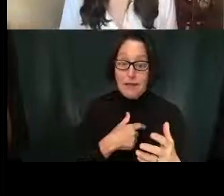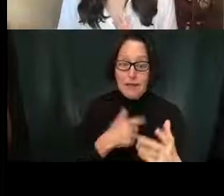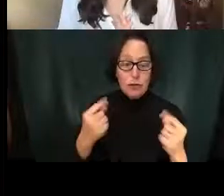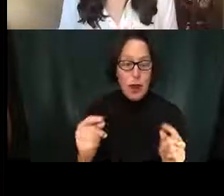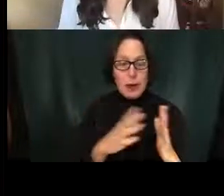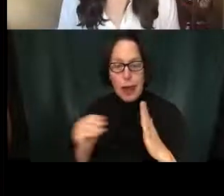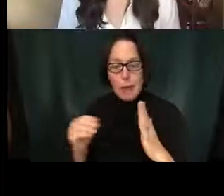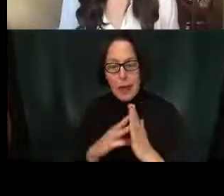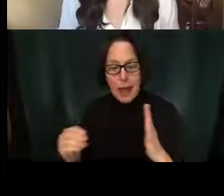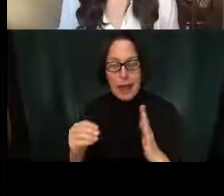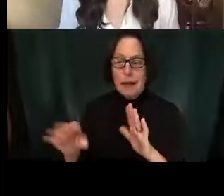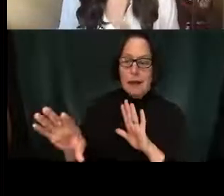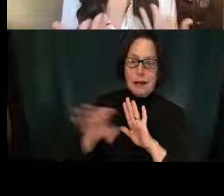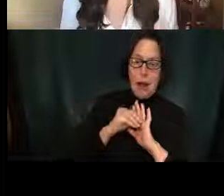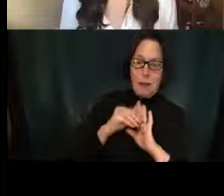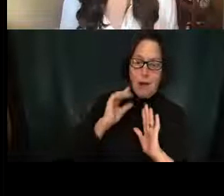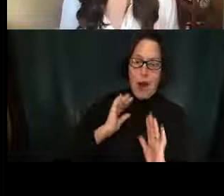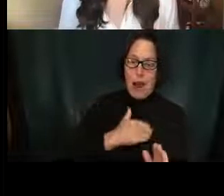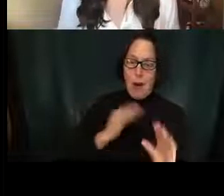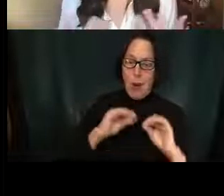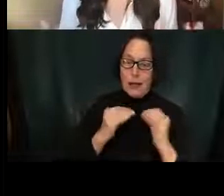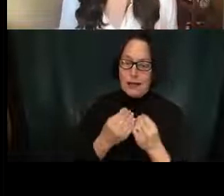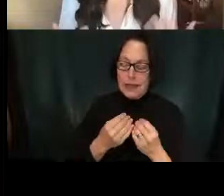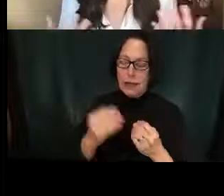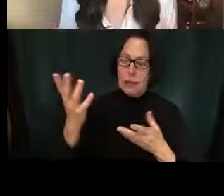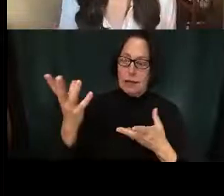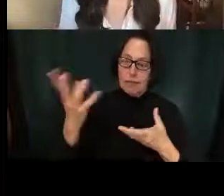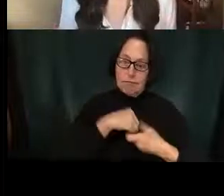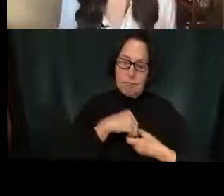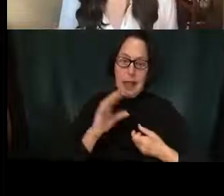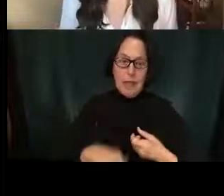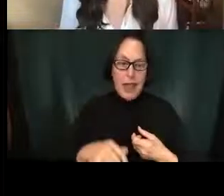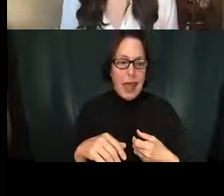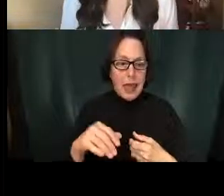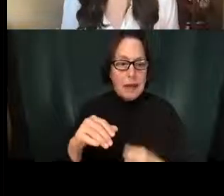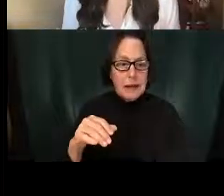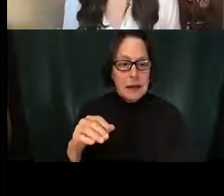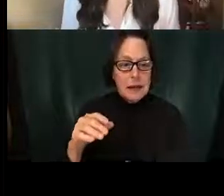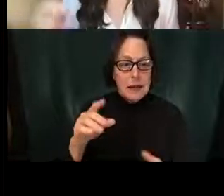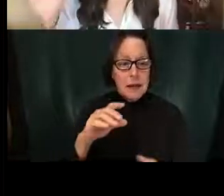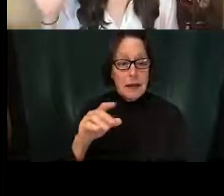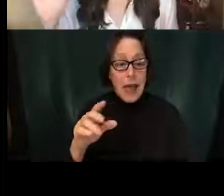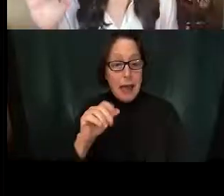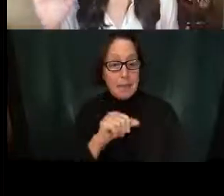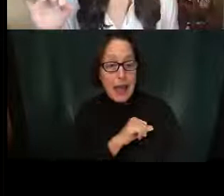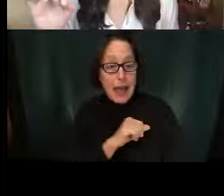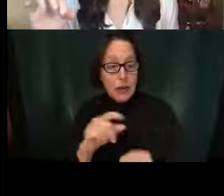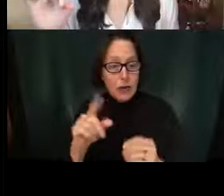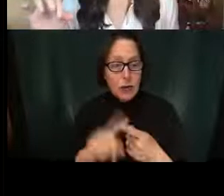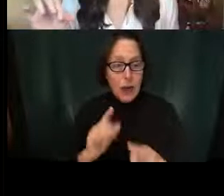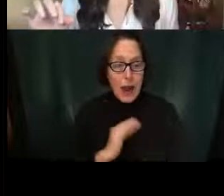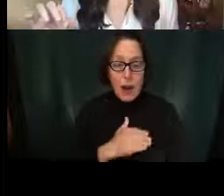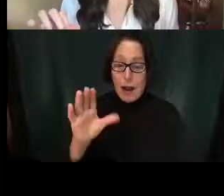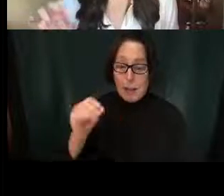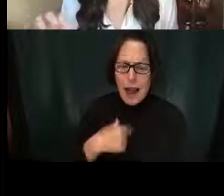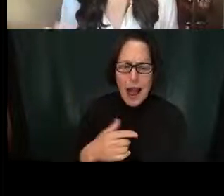our organizations, bring this concept of Kaizen to our companies. And I kept asking